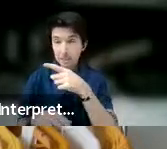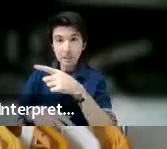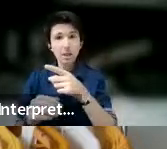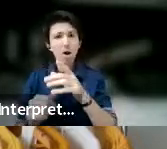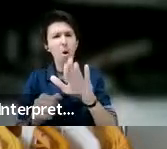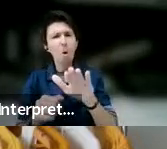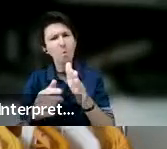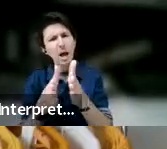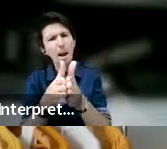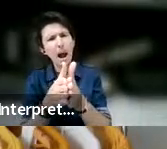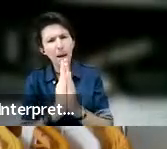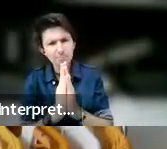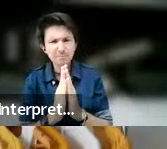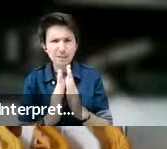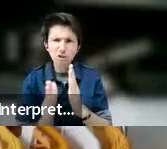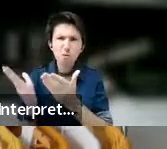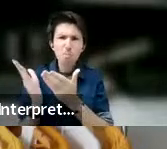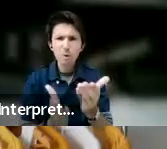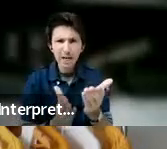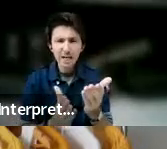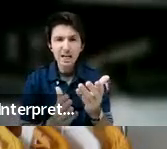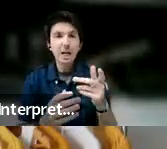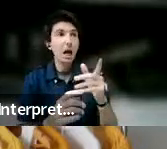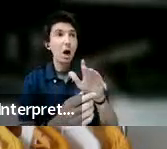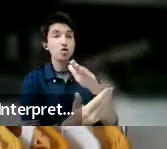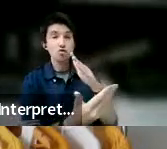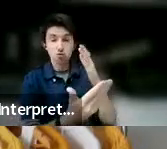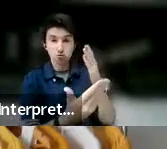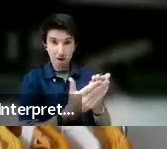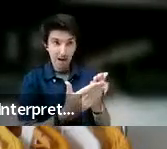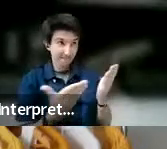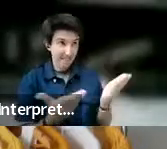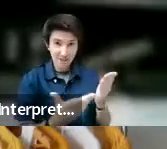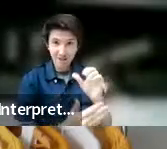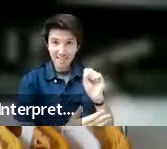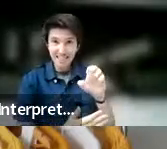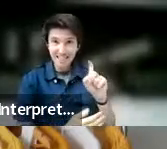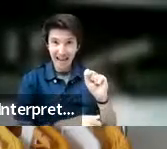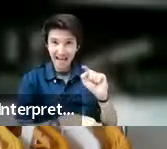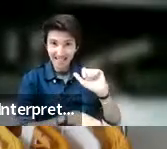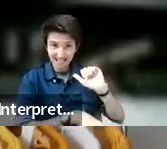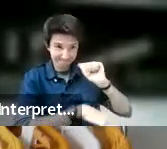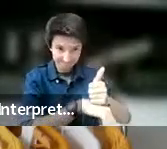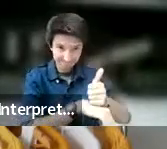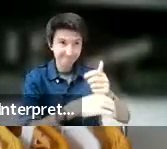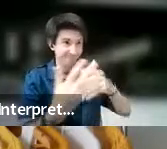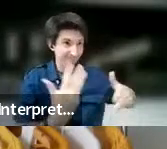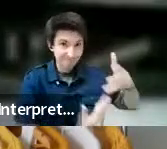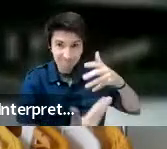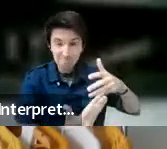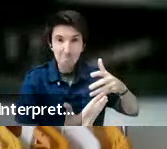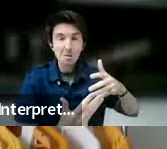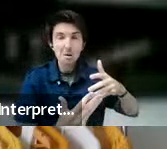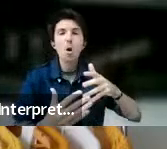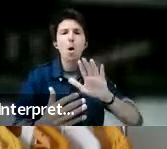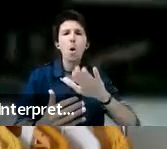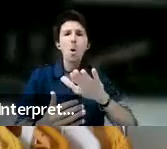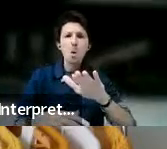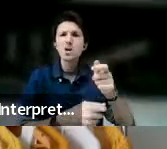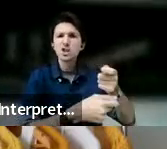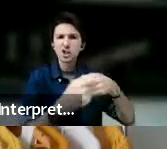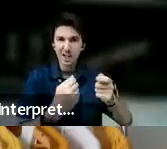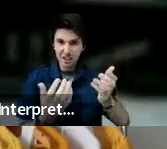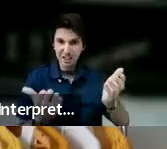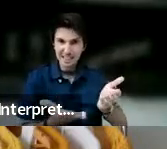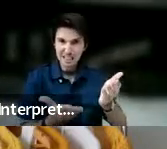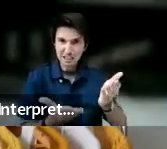expectation that you're going to change into it when you arrive at set, I want you all to keep in mind that the producer does have an obligation